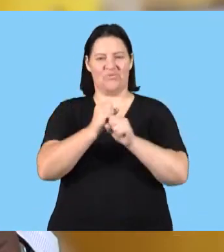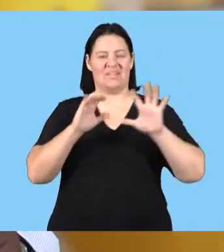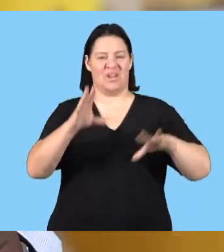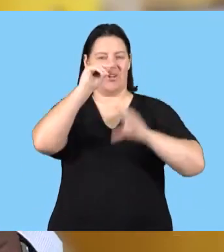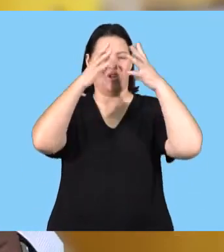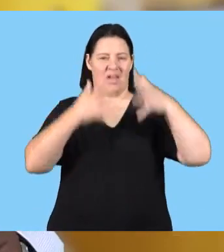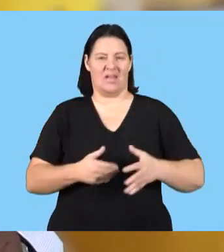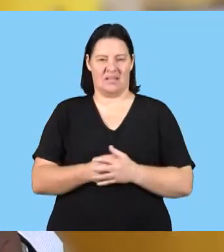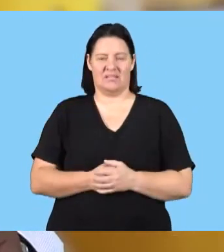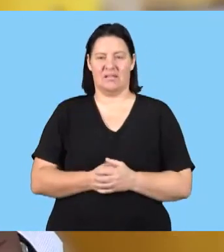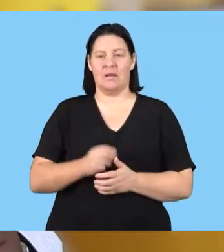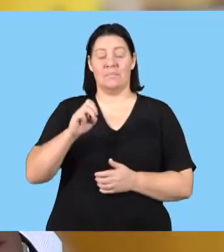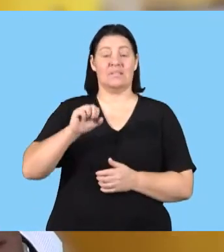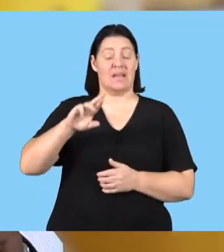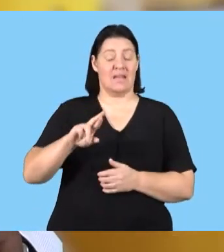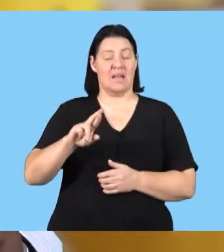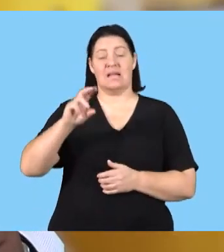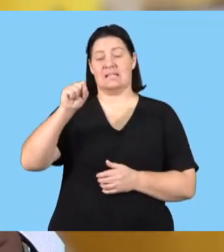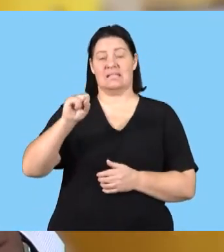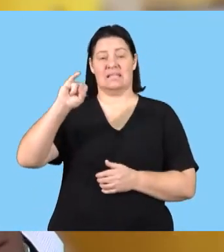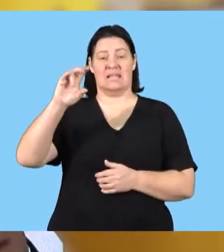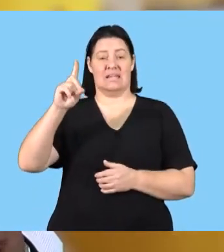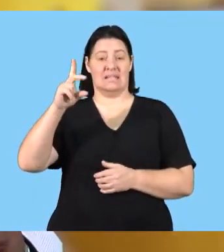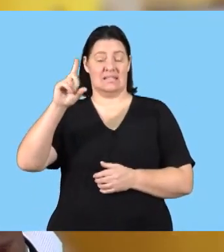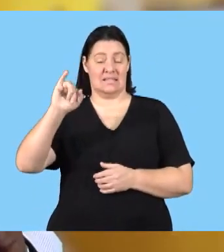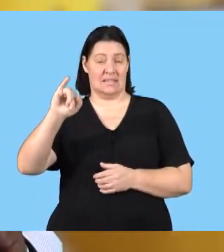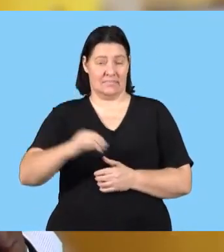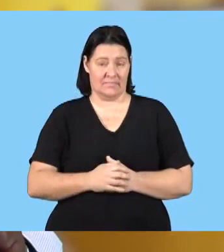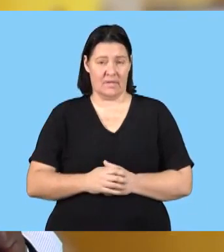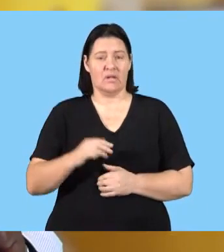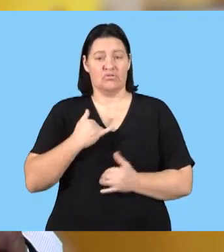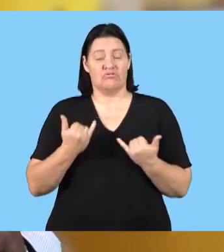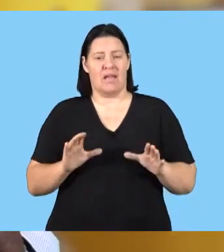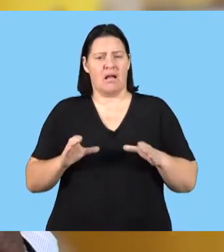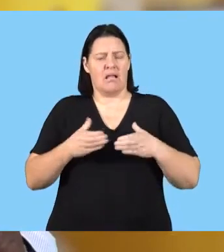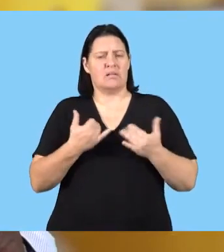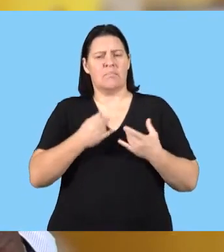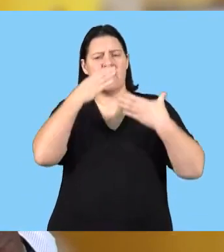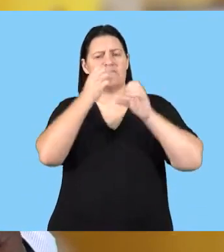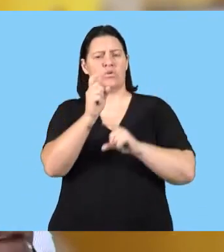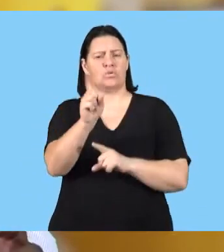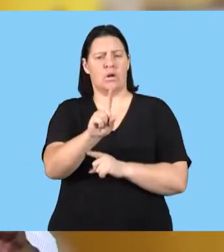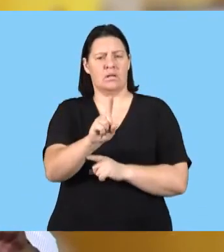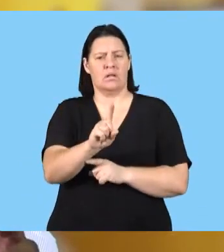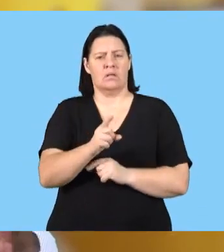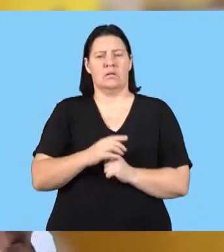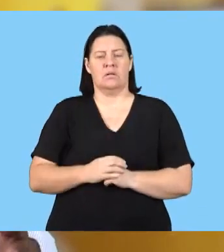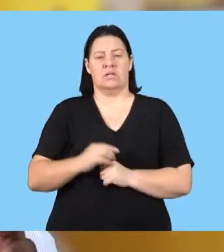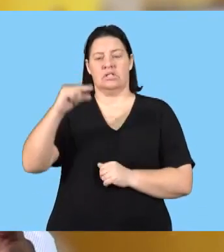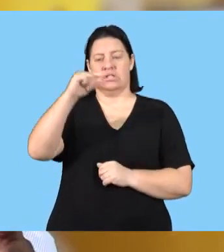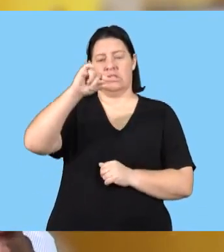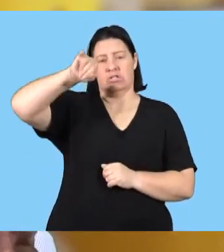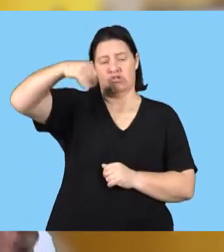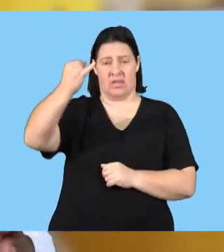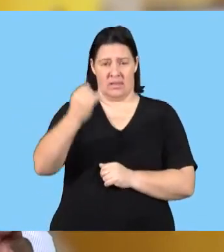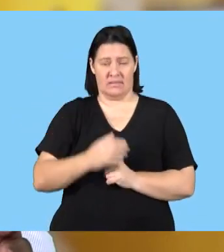Greetings, great learners. My name is Mr. Simbi and welcome to today's accounting class. In today's class, I'm going to be focusing on the